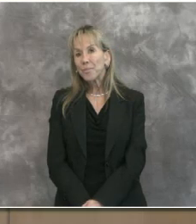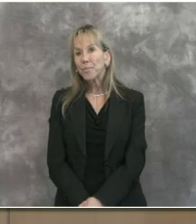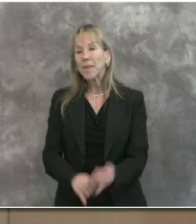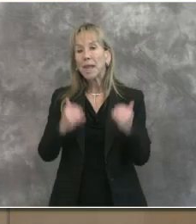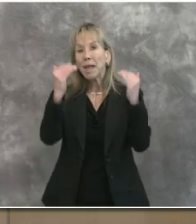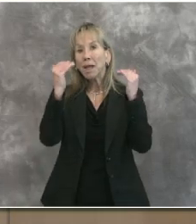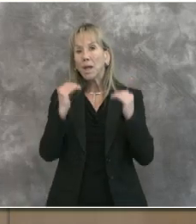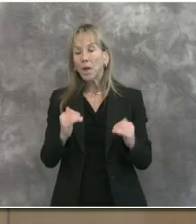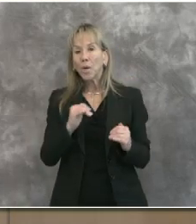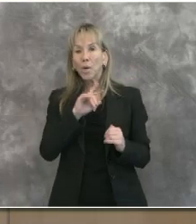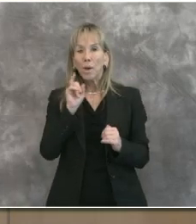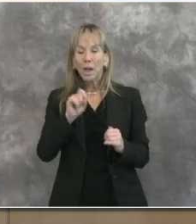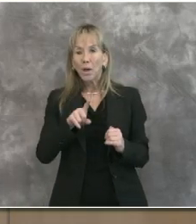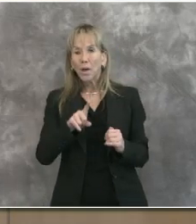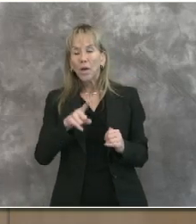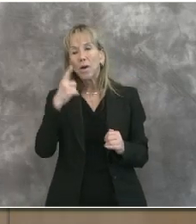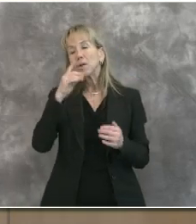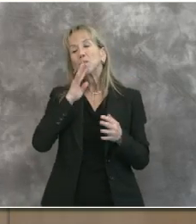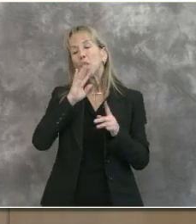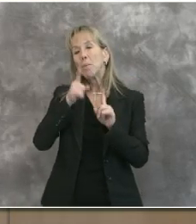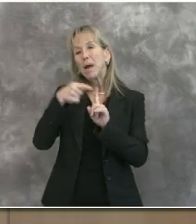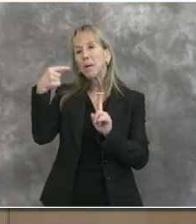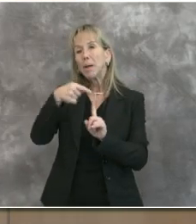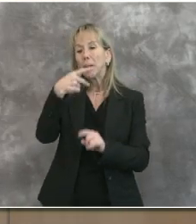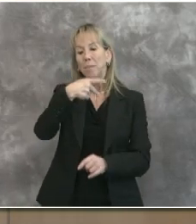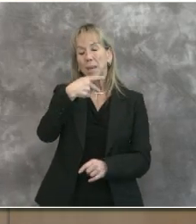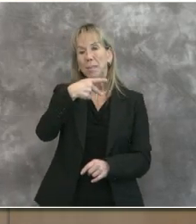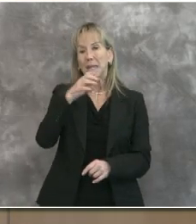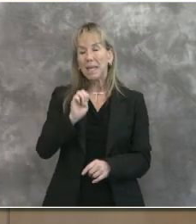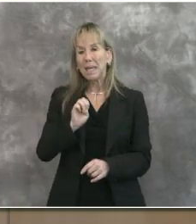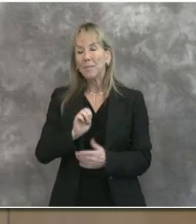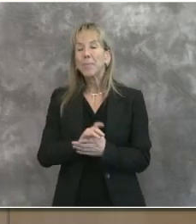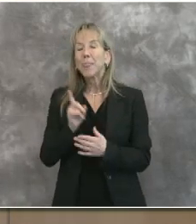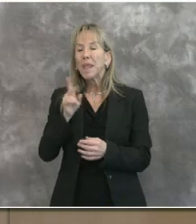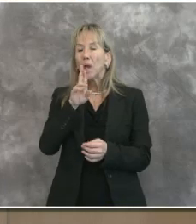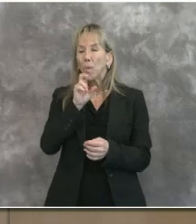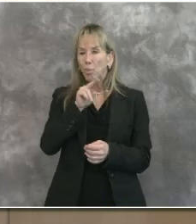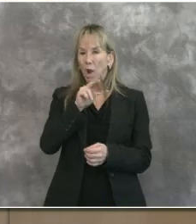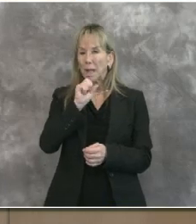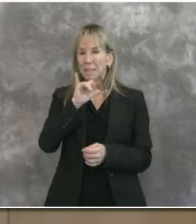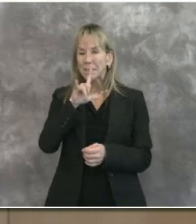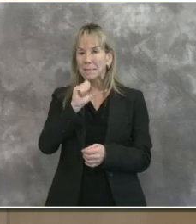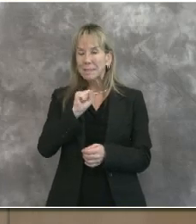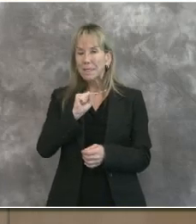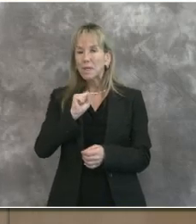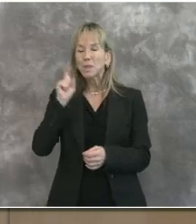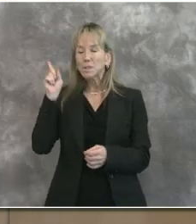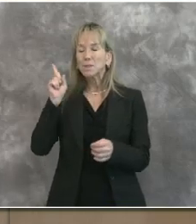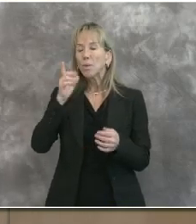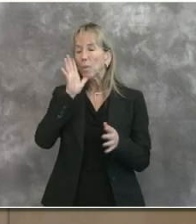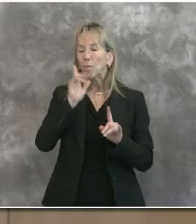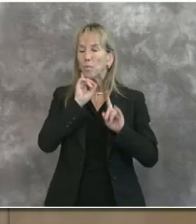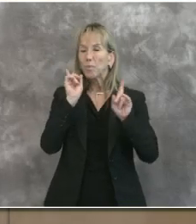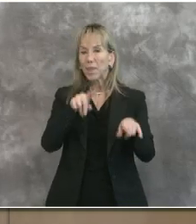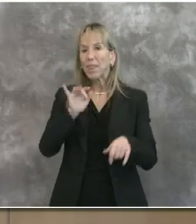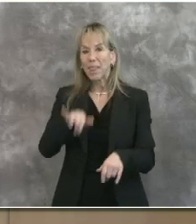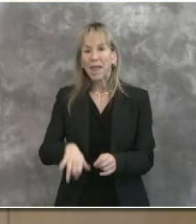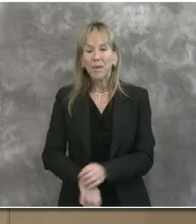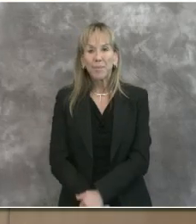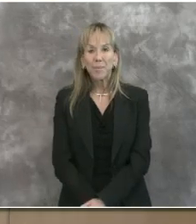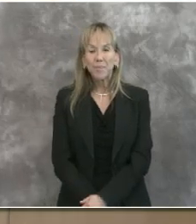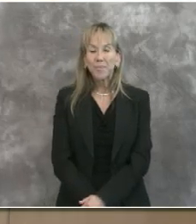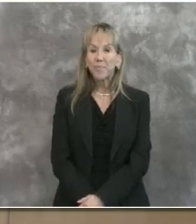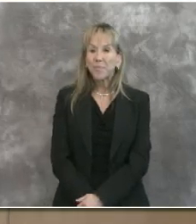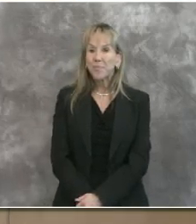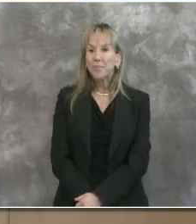This next question deals with personal protective equipment, and Rob Sills, the director of our Medical Operations Center, is going to respond to that. Yes,